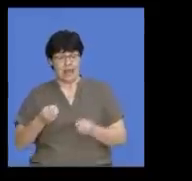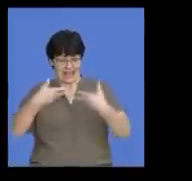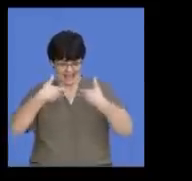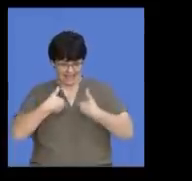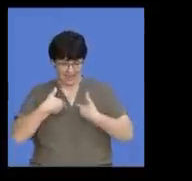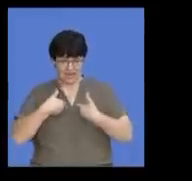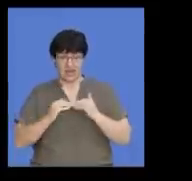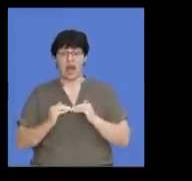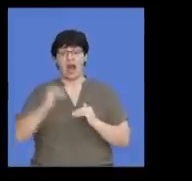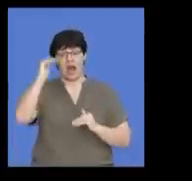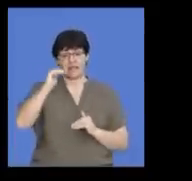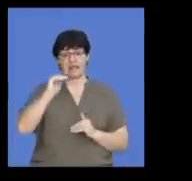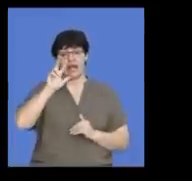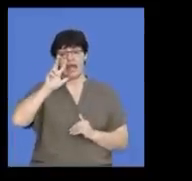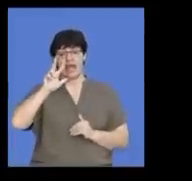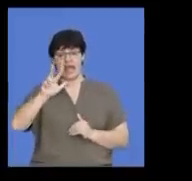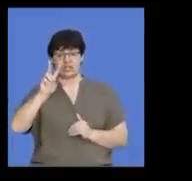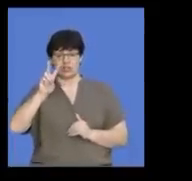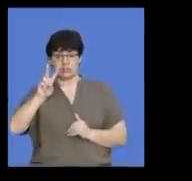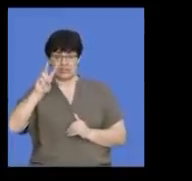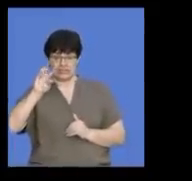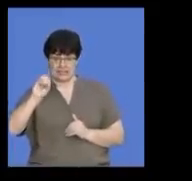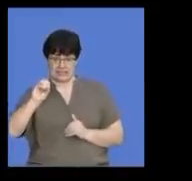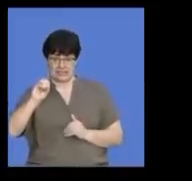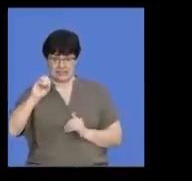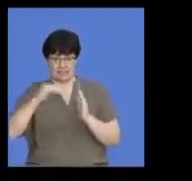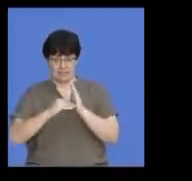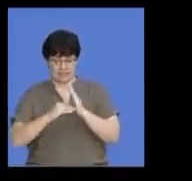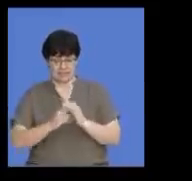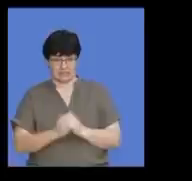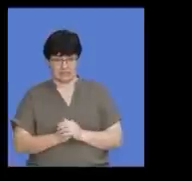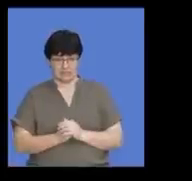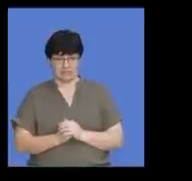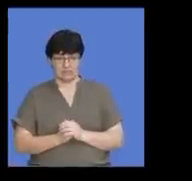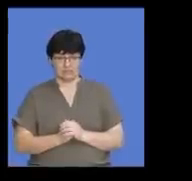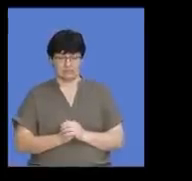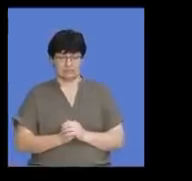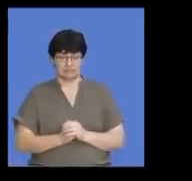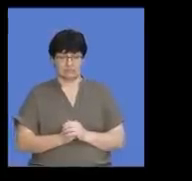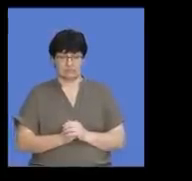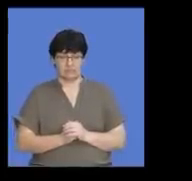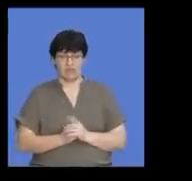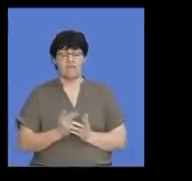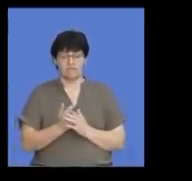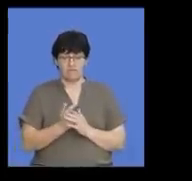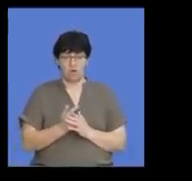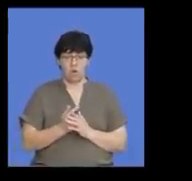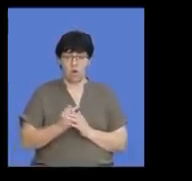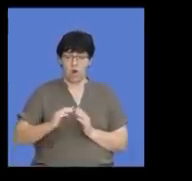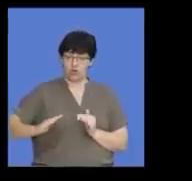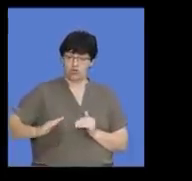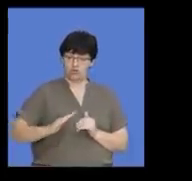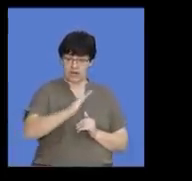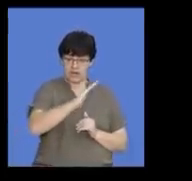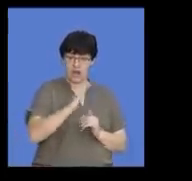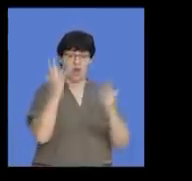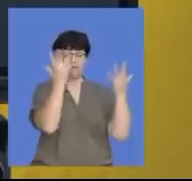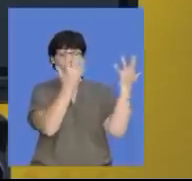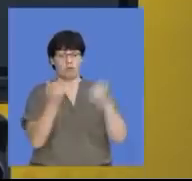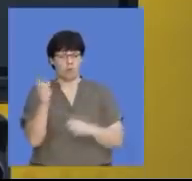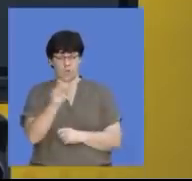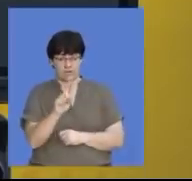given as a height of 820 meters. For gradient, the formula